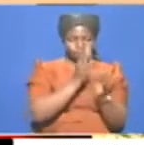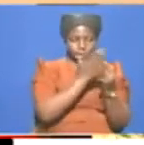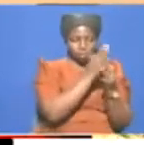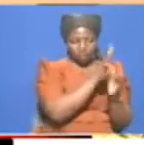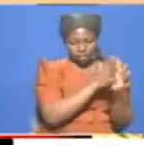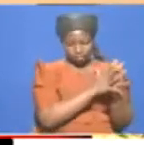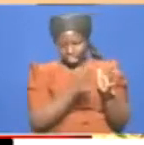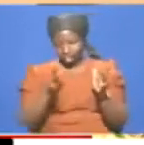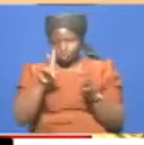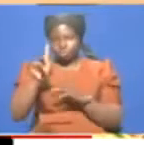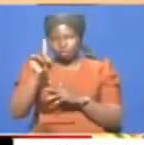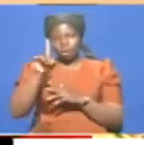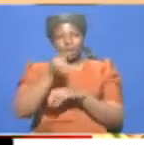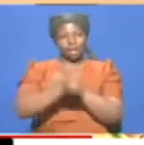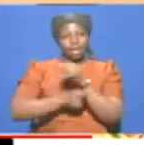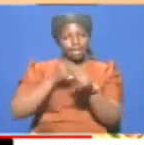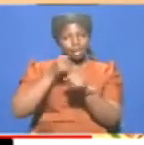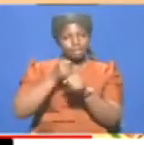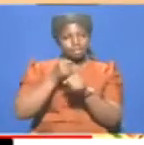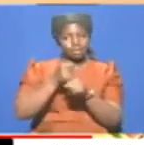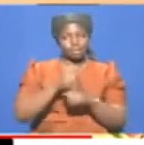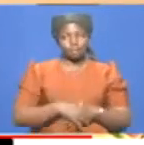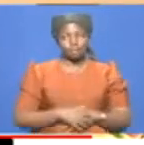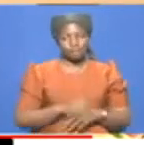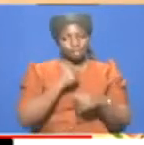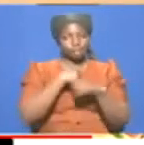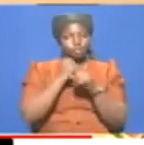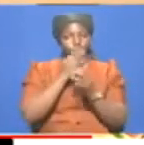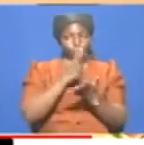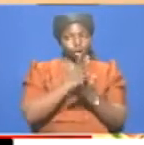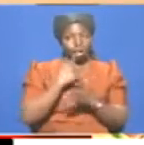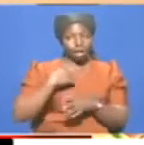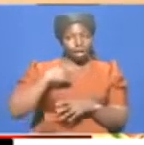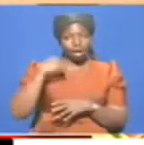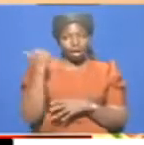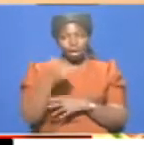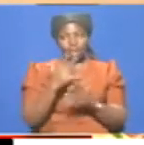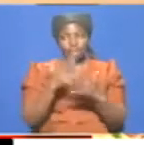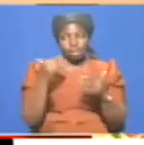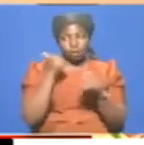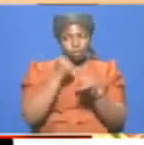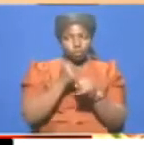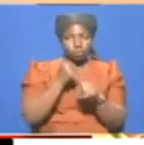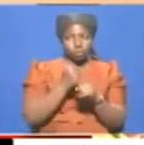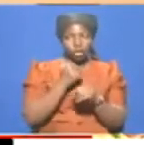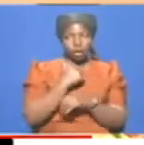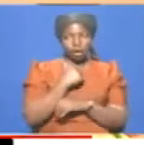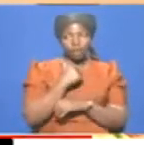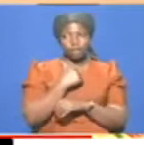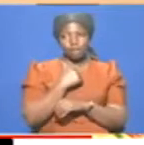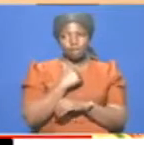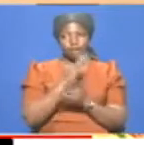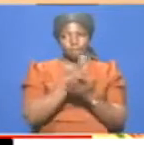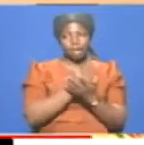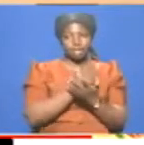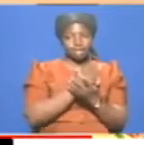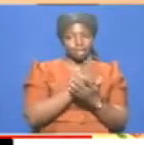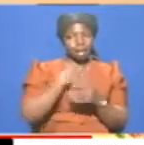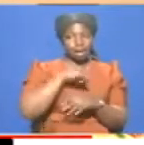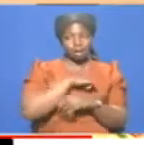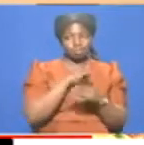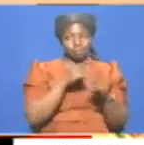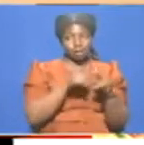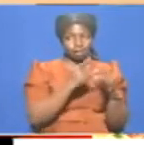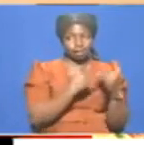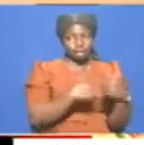21, but obviously making sure that whatever we do, there's a phased approach to it. We're not just going to start trying to